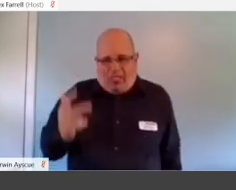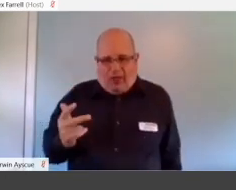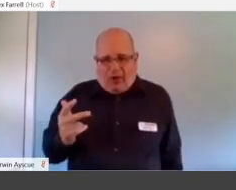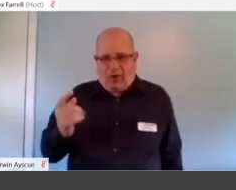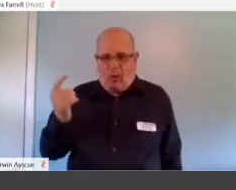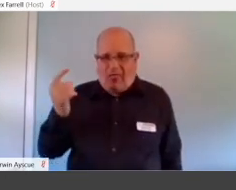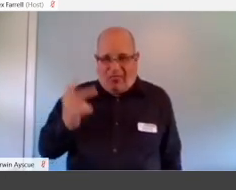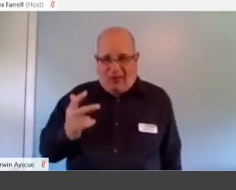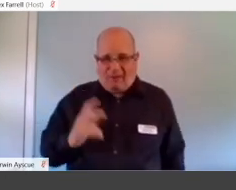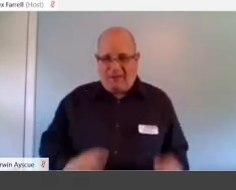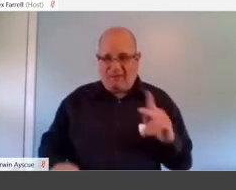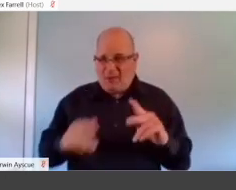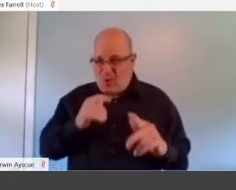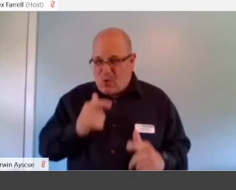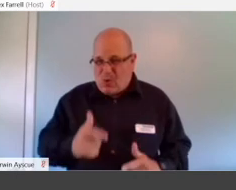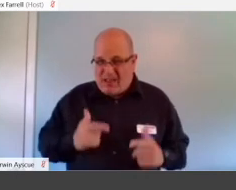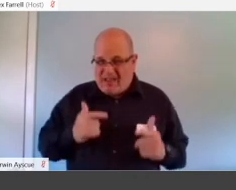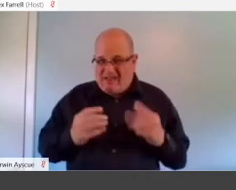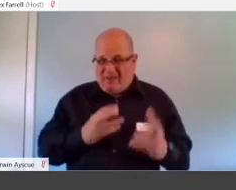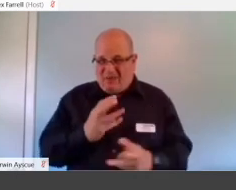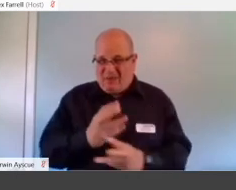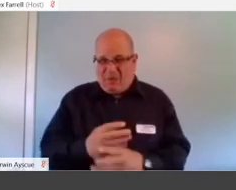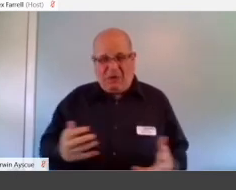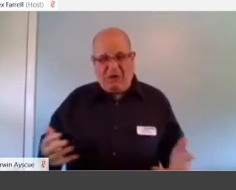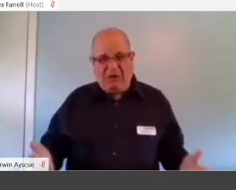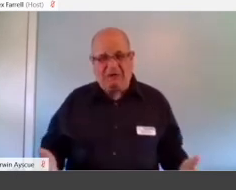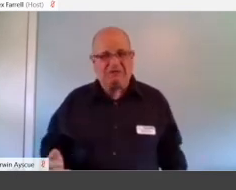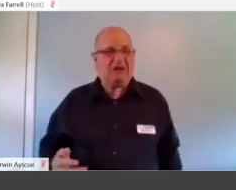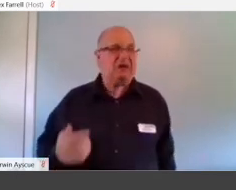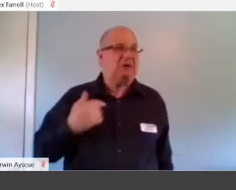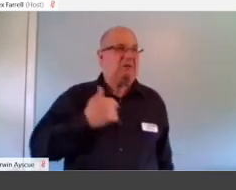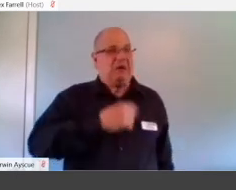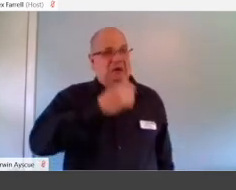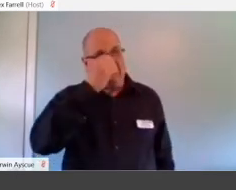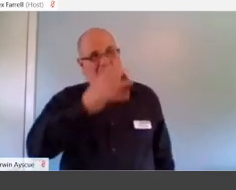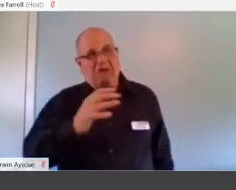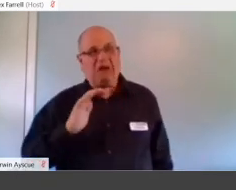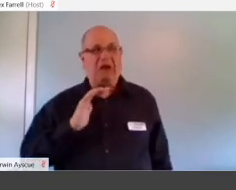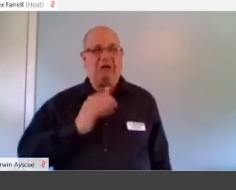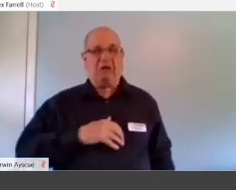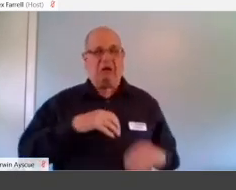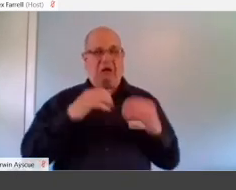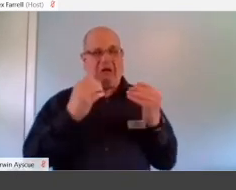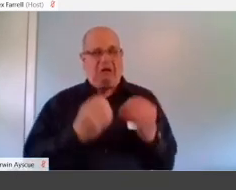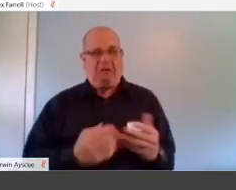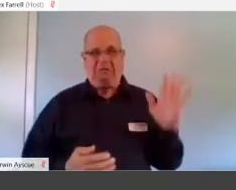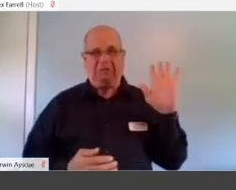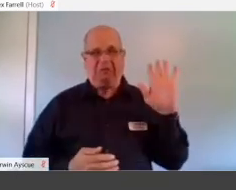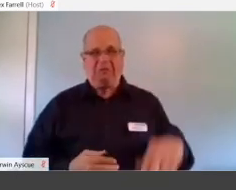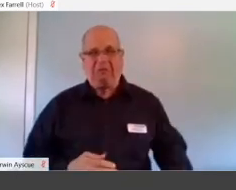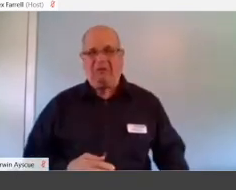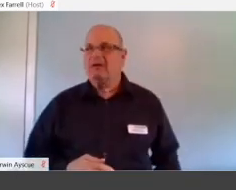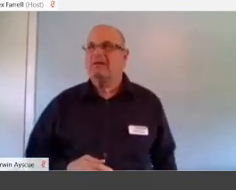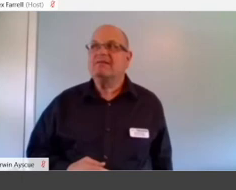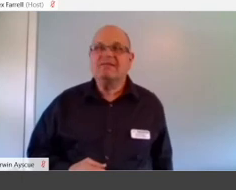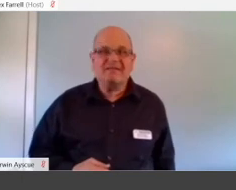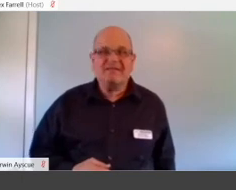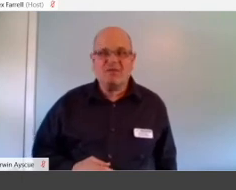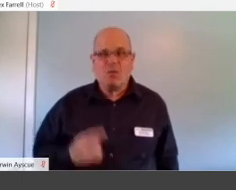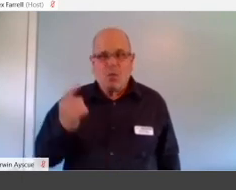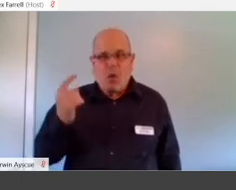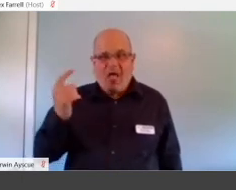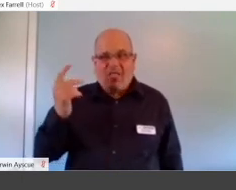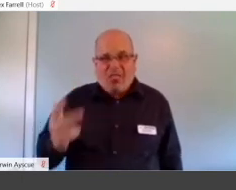no, we don't care, our organization's unique, like, we can't worry about that, you just cut out a third of your market.